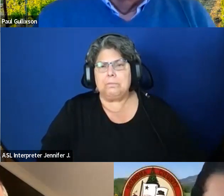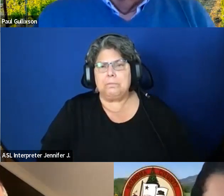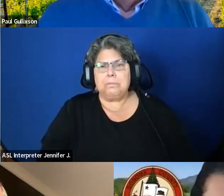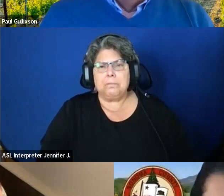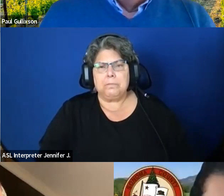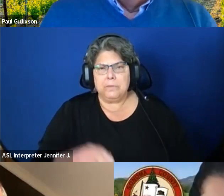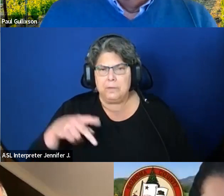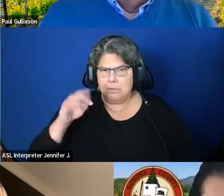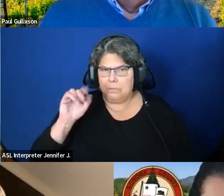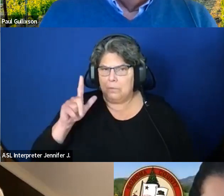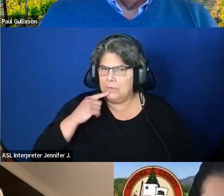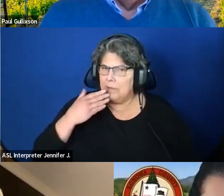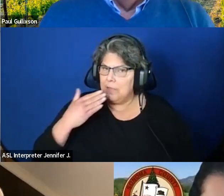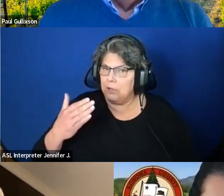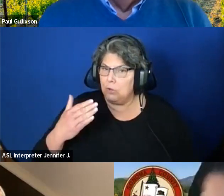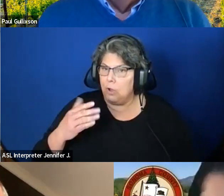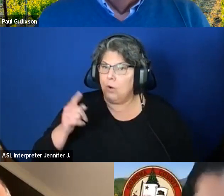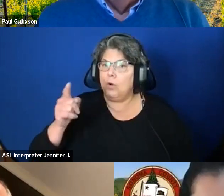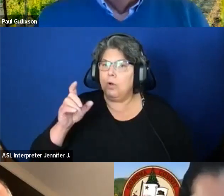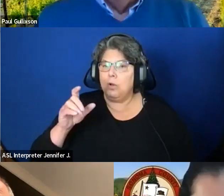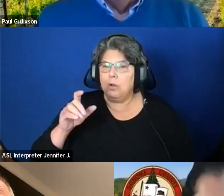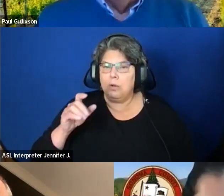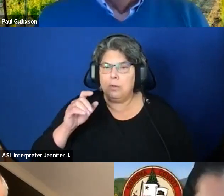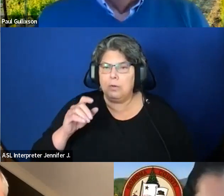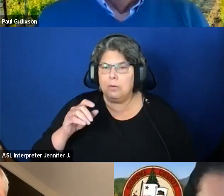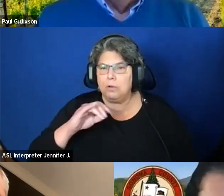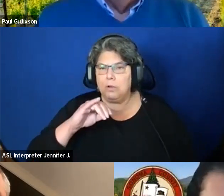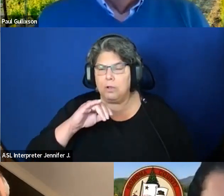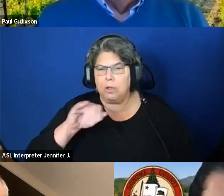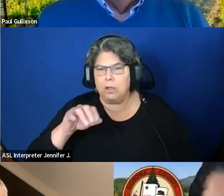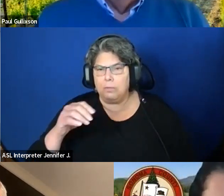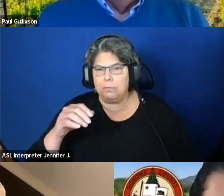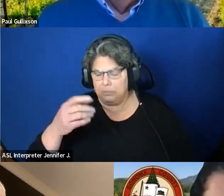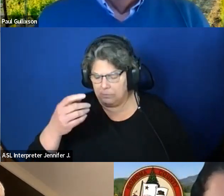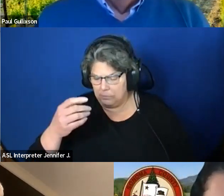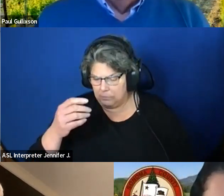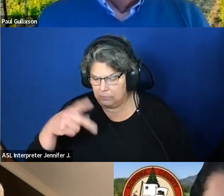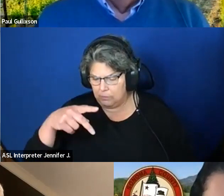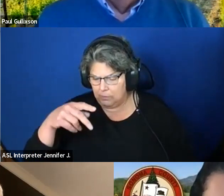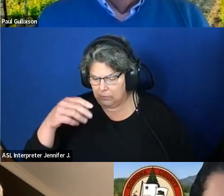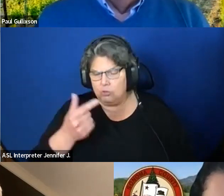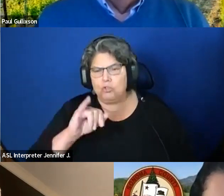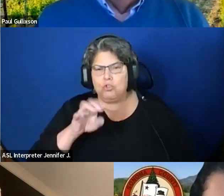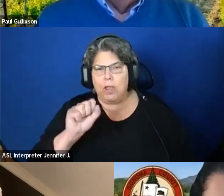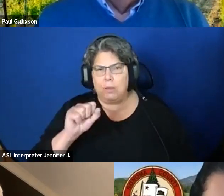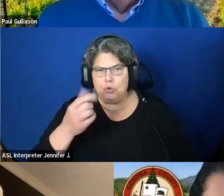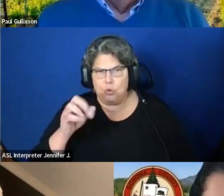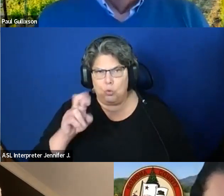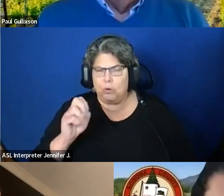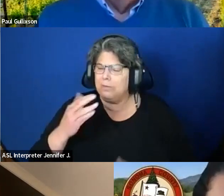Thank you. If Yeah, go ahead, please. If I may, first of all, thank you, Dr. Nassina. It's beautiful. I